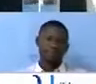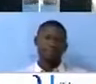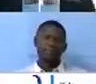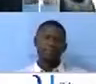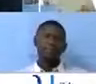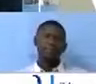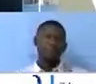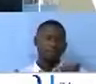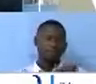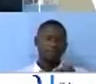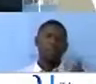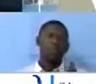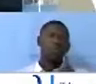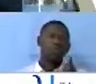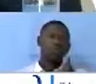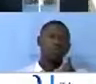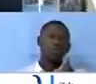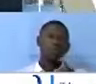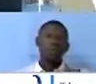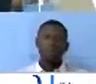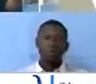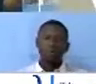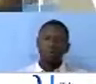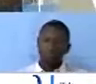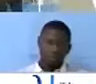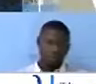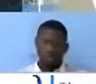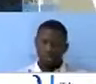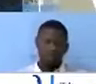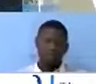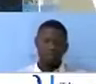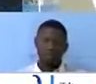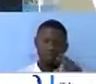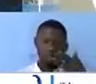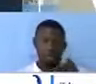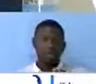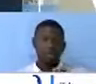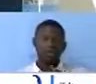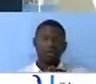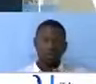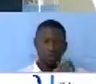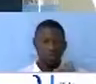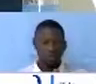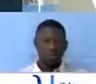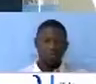it's only the victims, the people who are present, who can incriminate you.